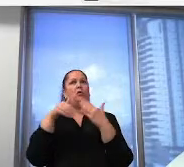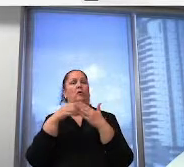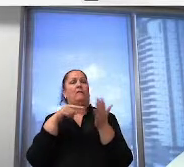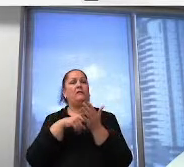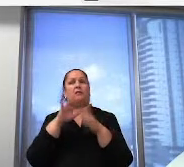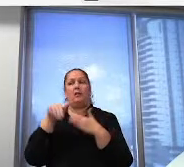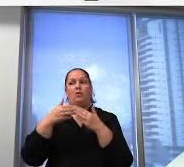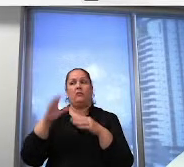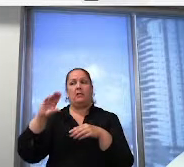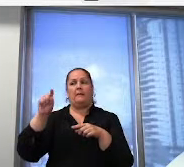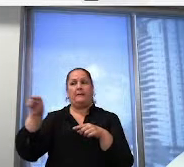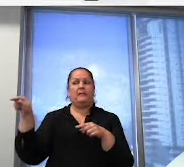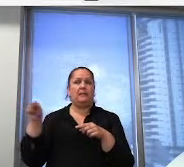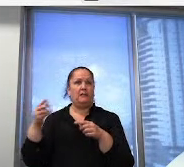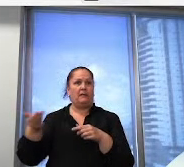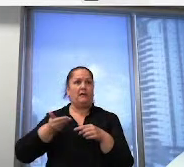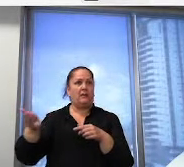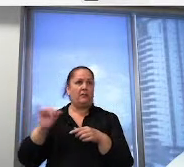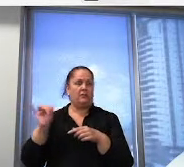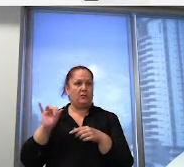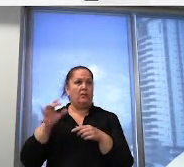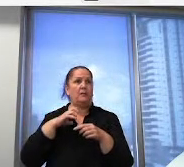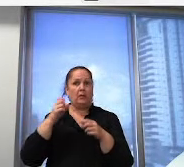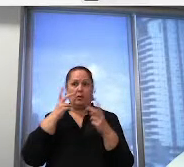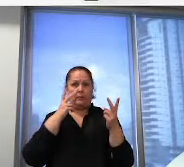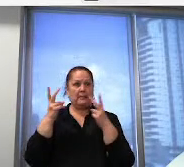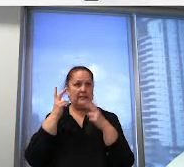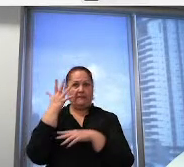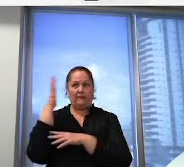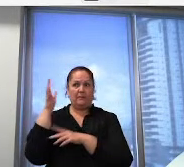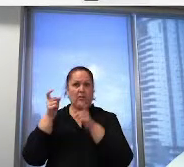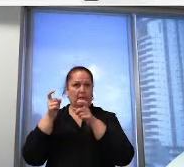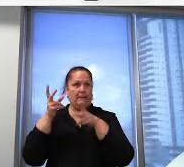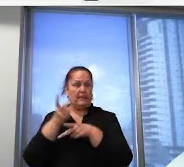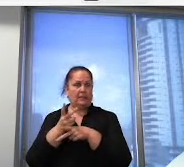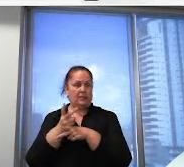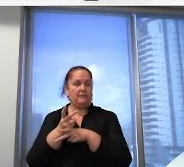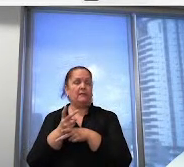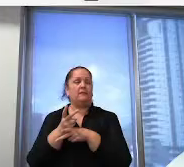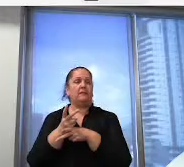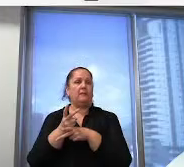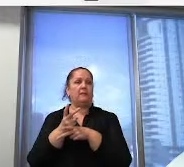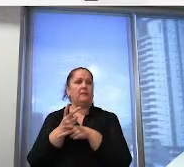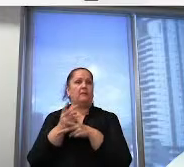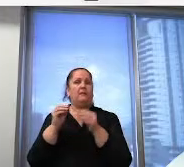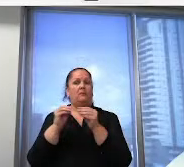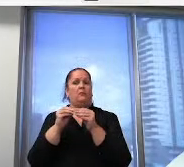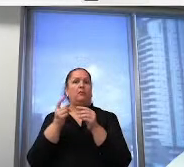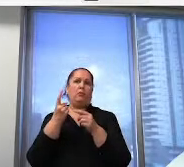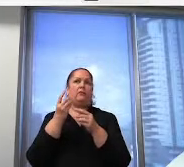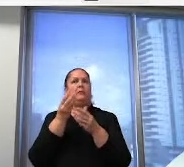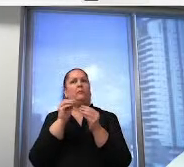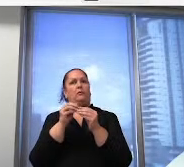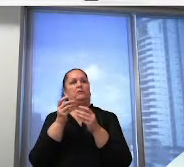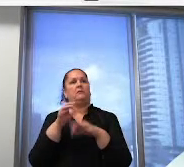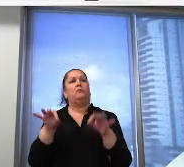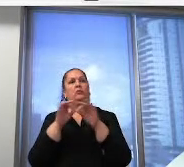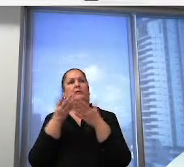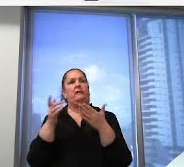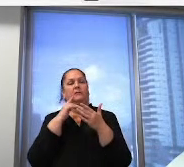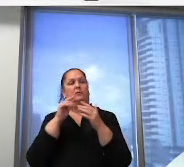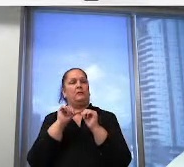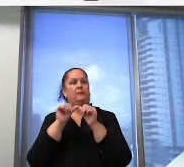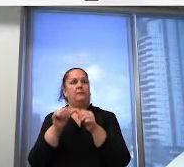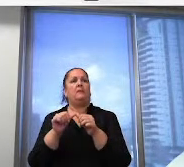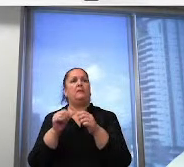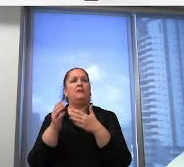debt to other vendors as well. Because what we have done is we do see vegetation management as one of our most important things to